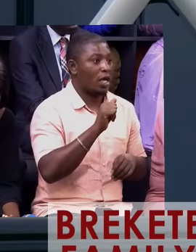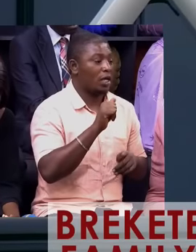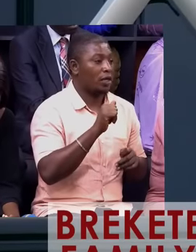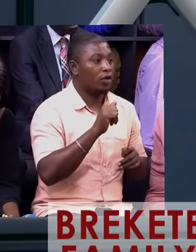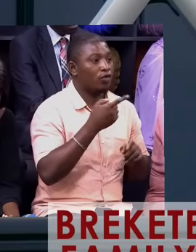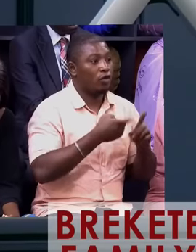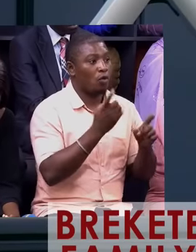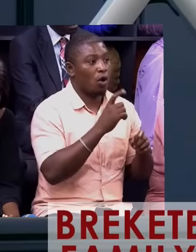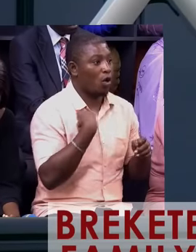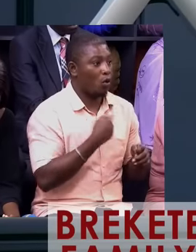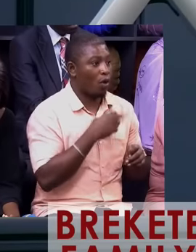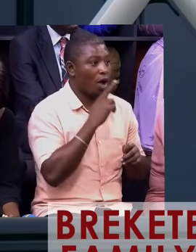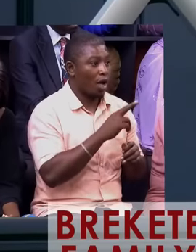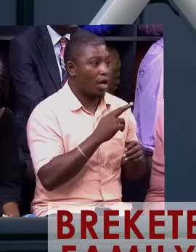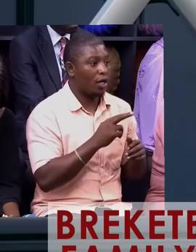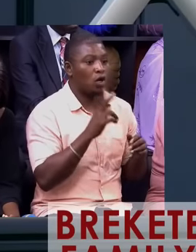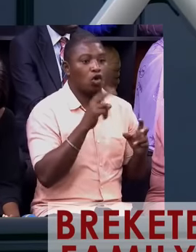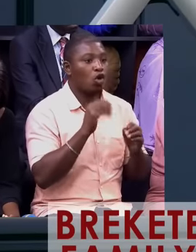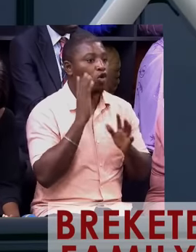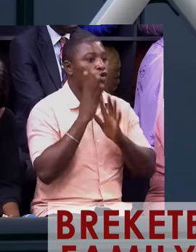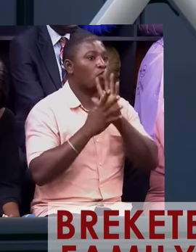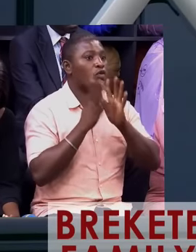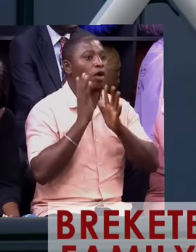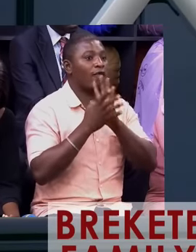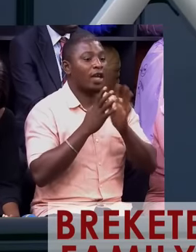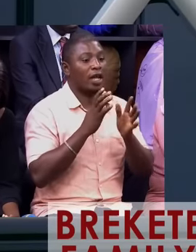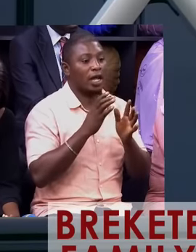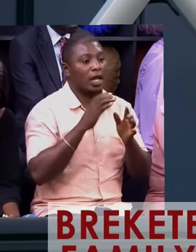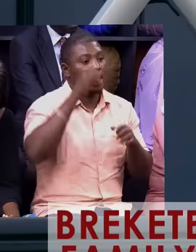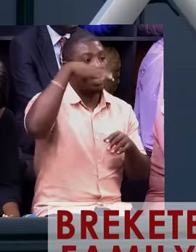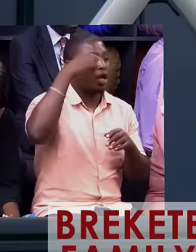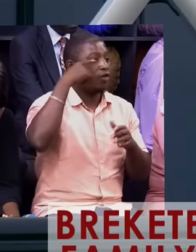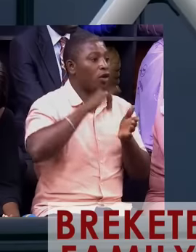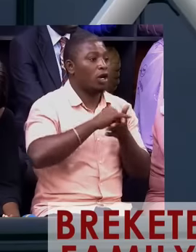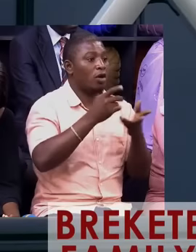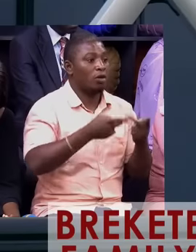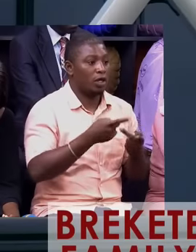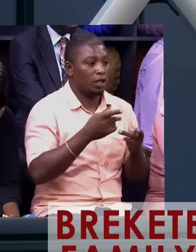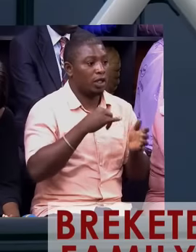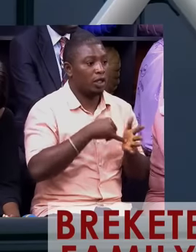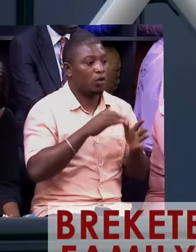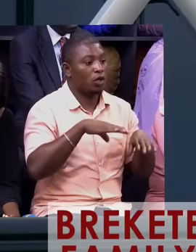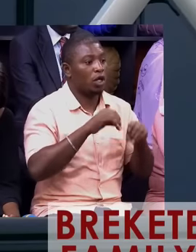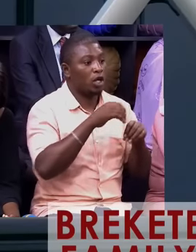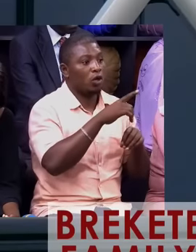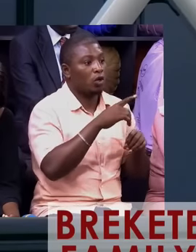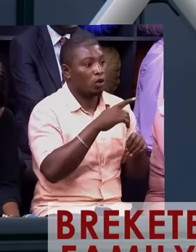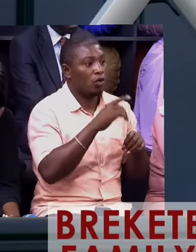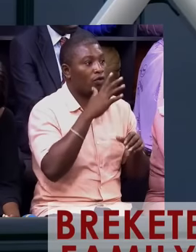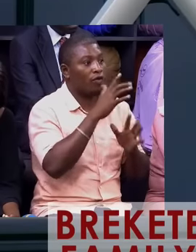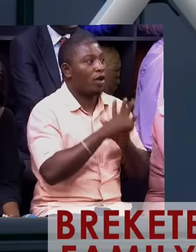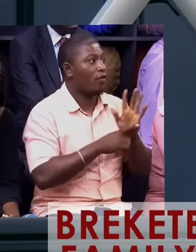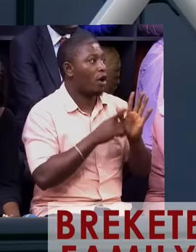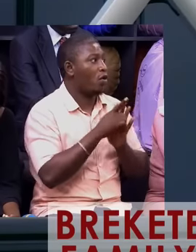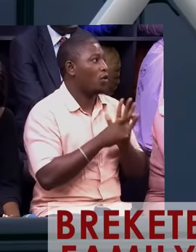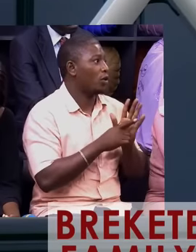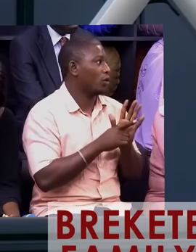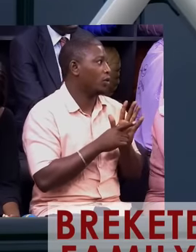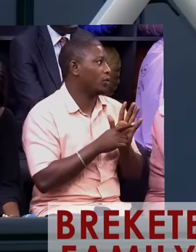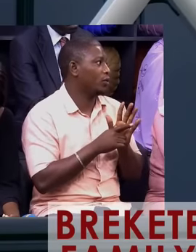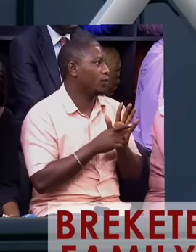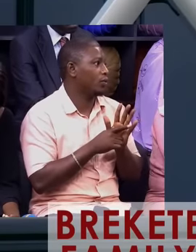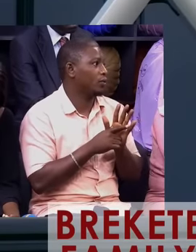Express Highway by driving no traffic light to that place will take you 5 hours no traffic lights just